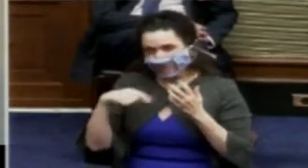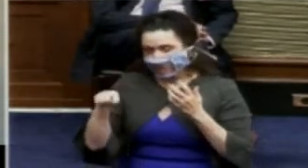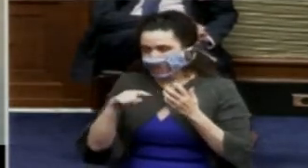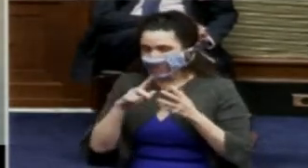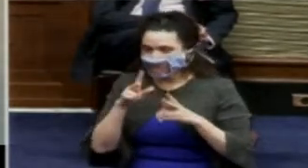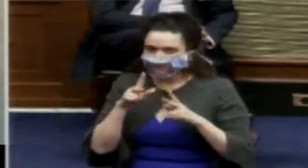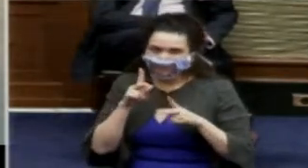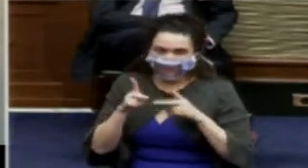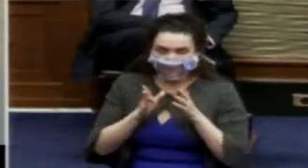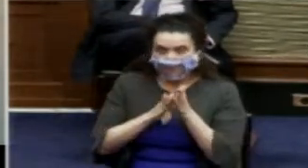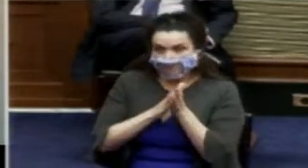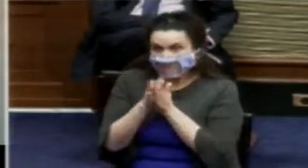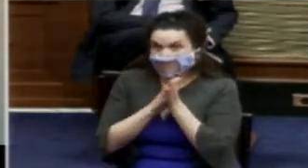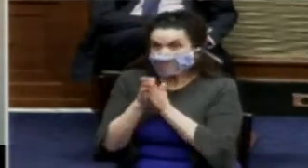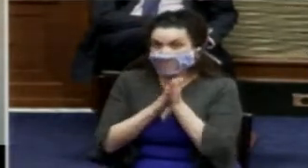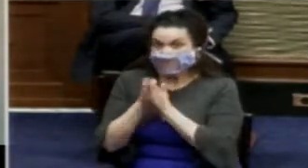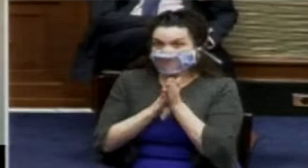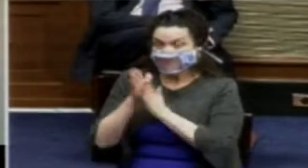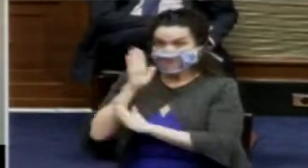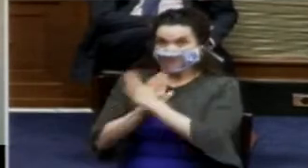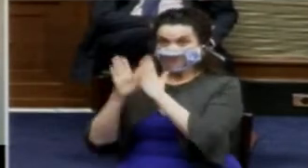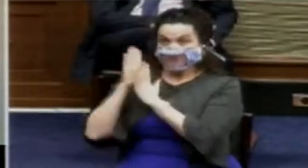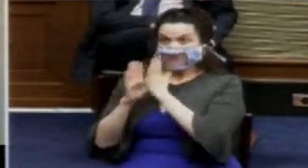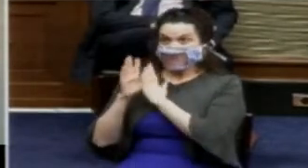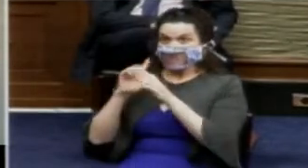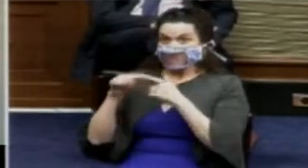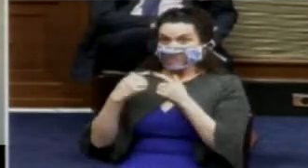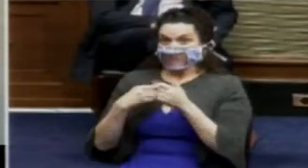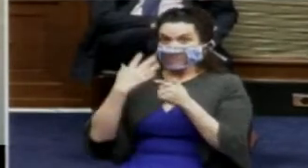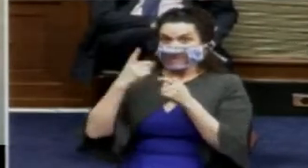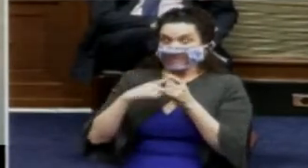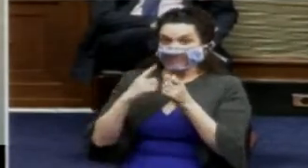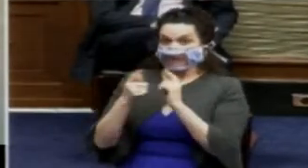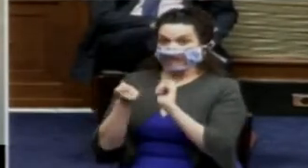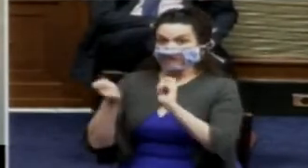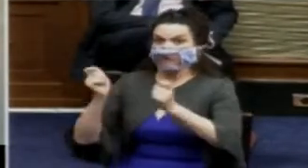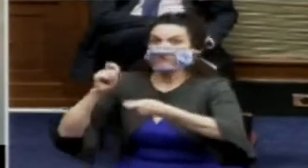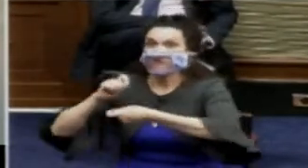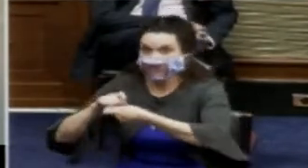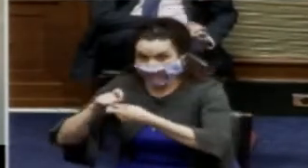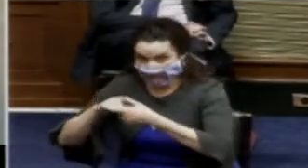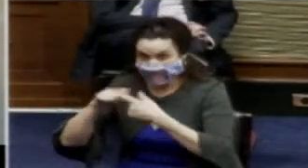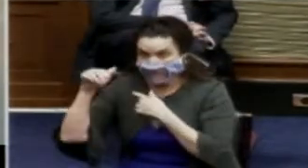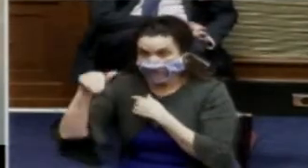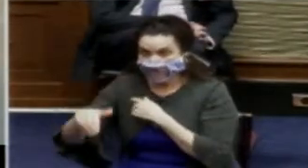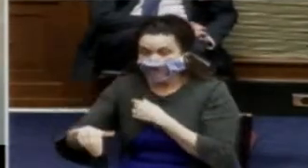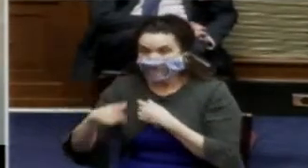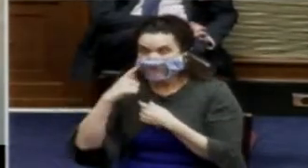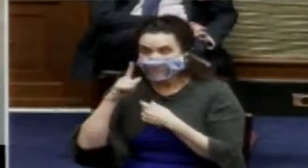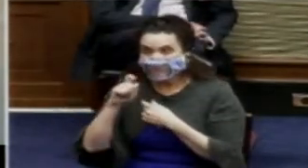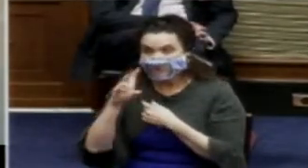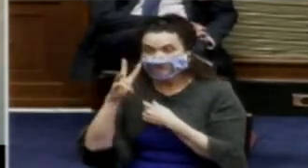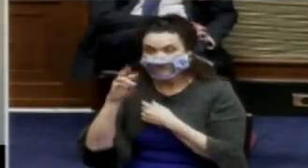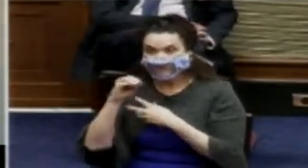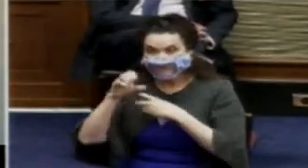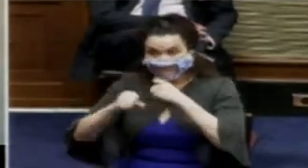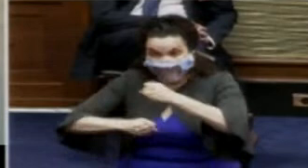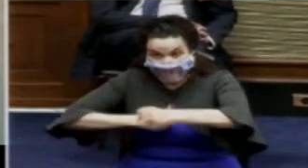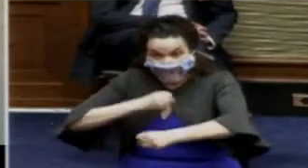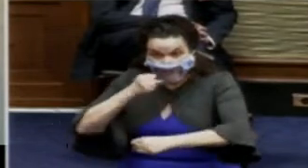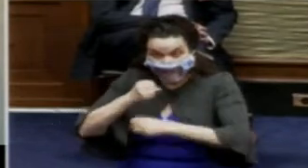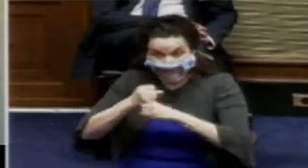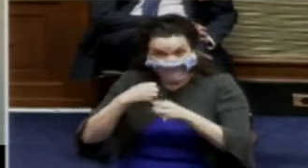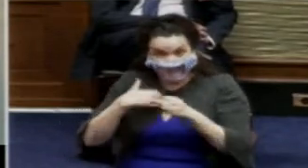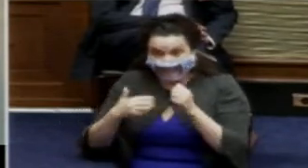statehood. And then it changed and then it waned. Well, for 150 years, there was a